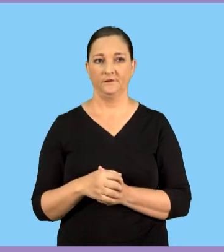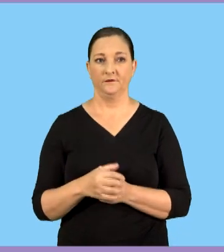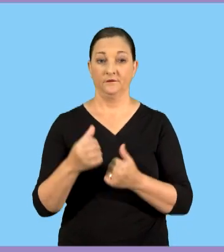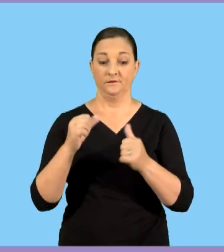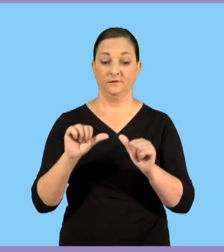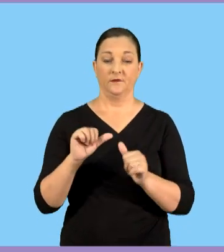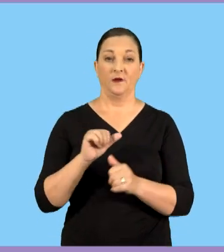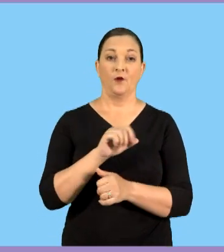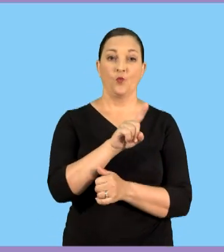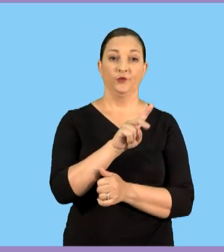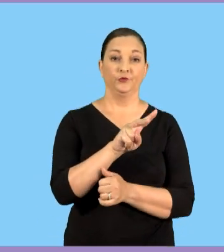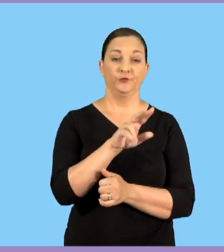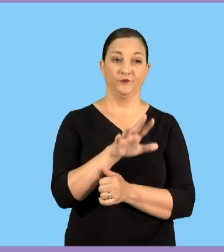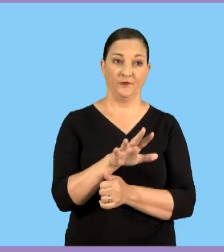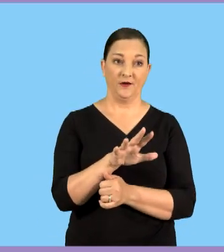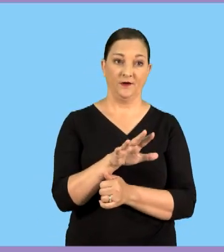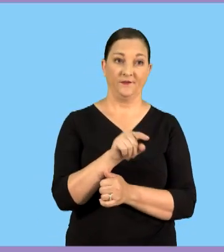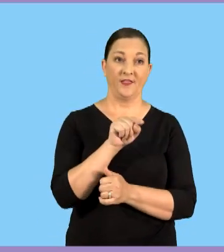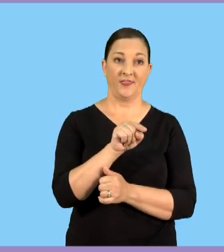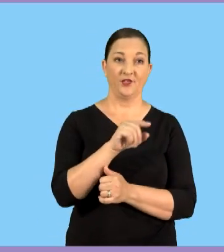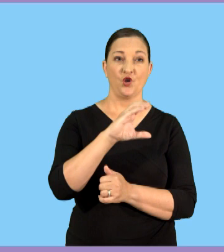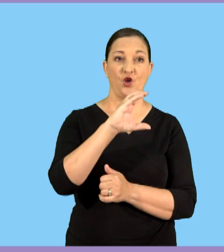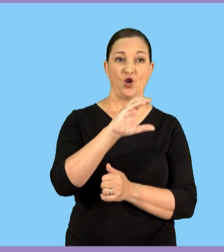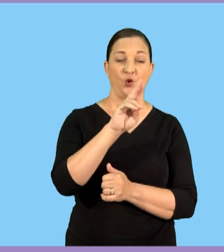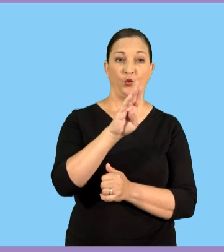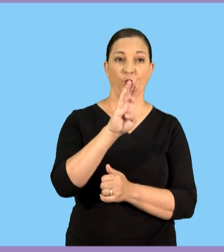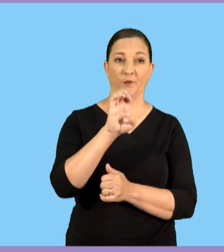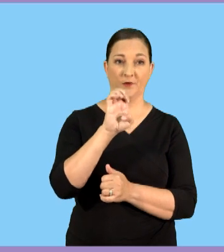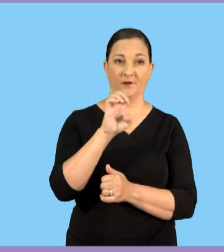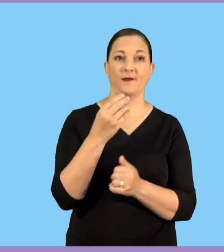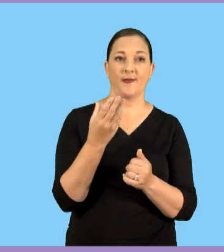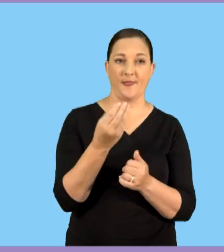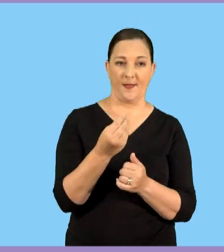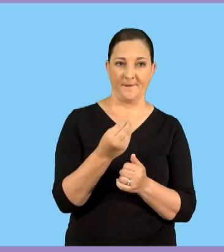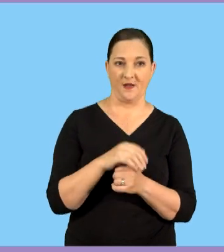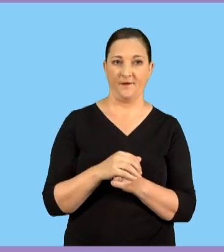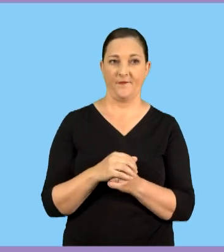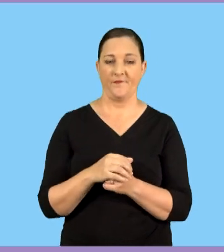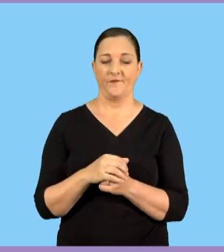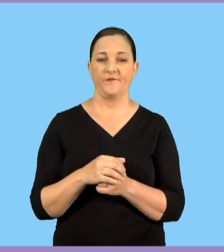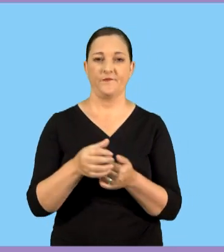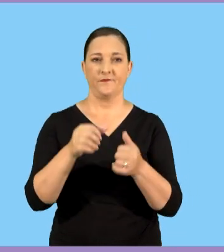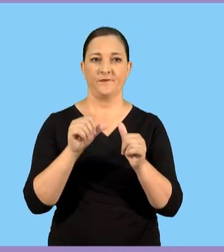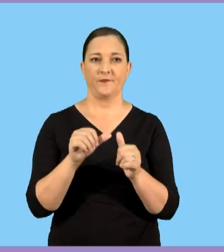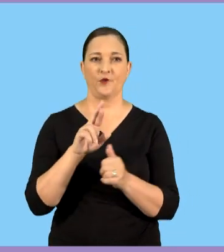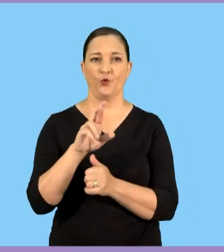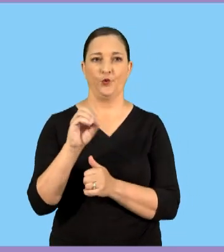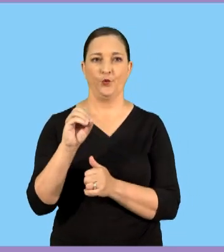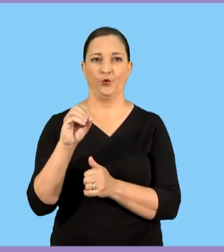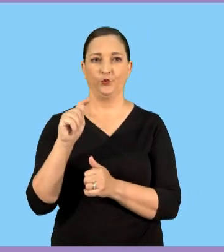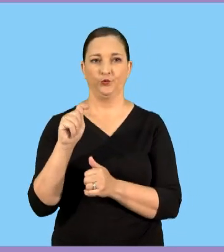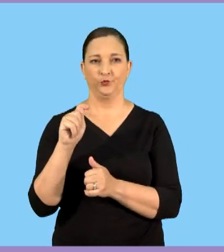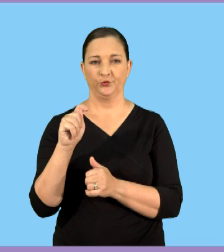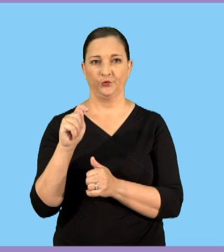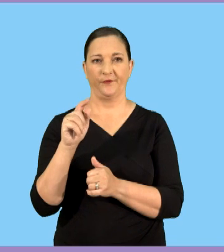125. So 125 is a cube number. So for us to find the cube root of